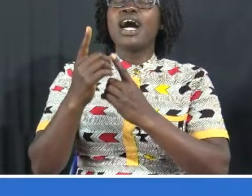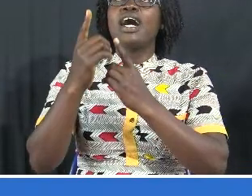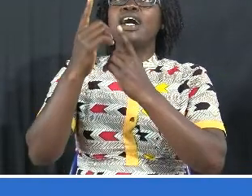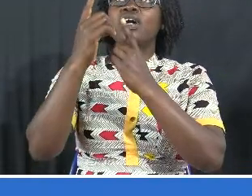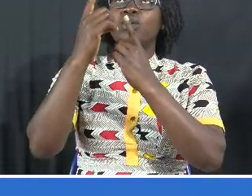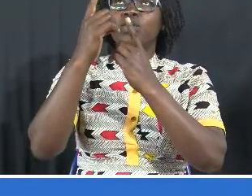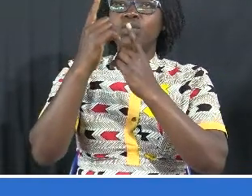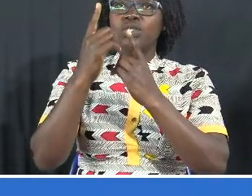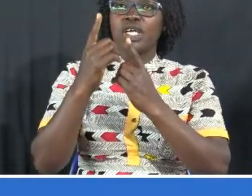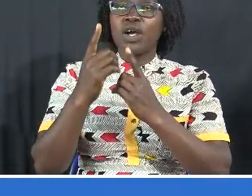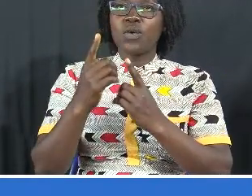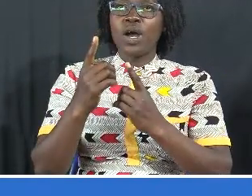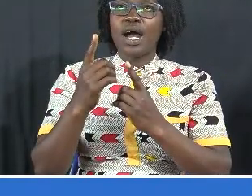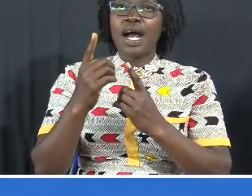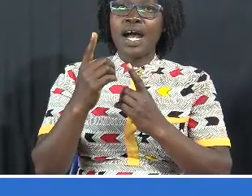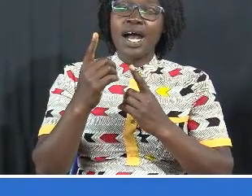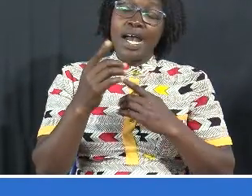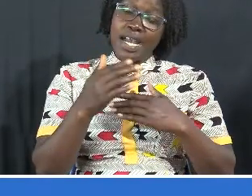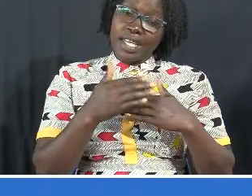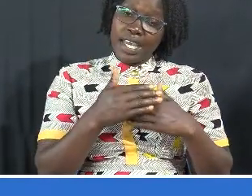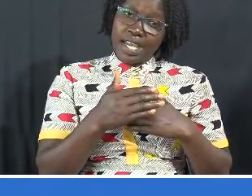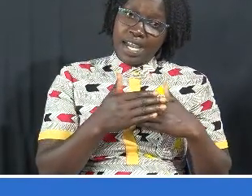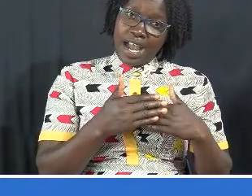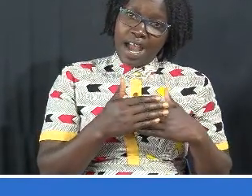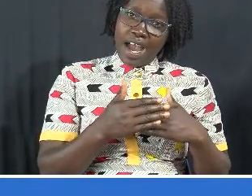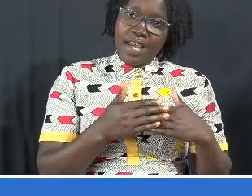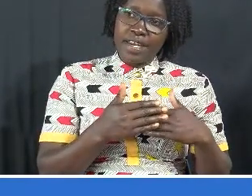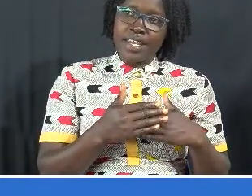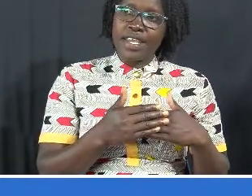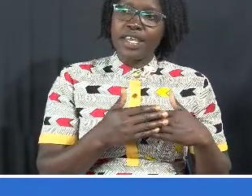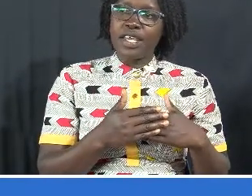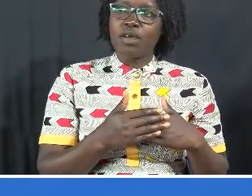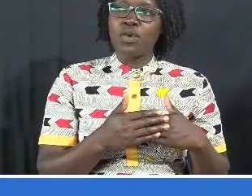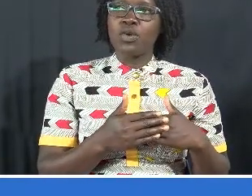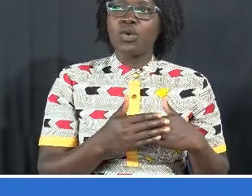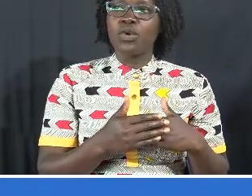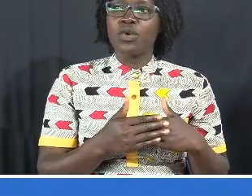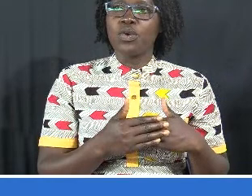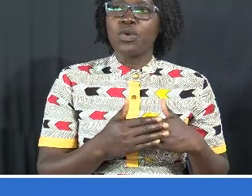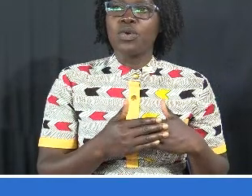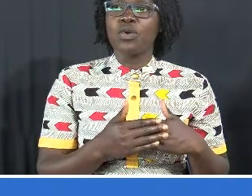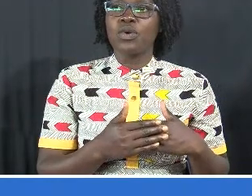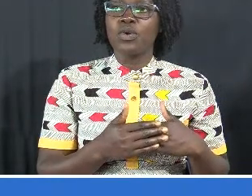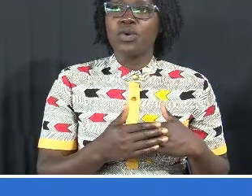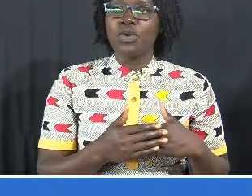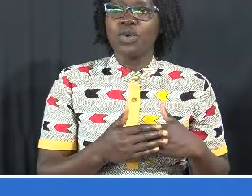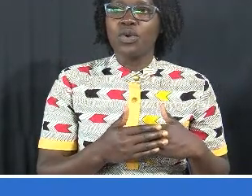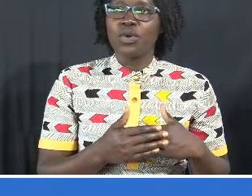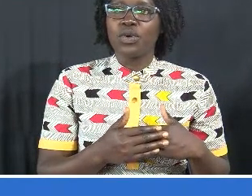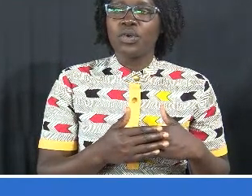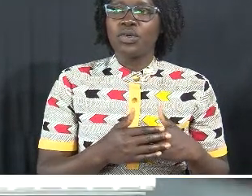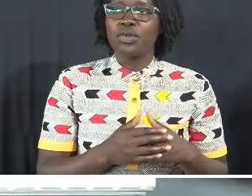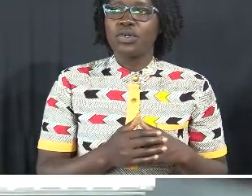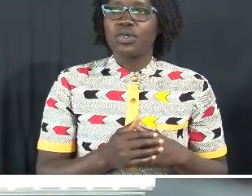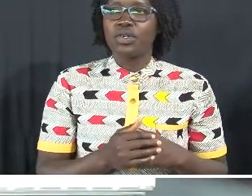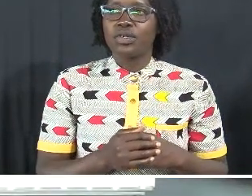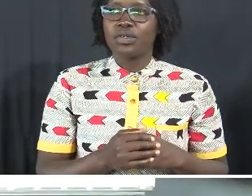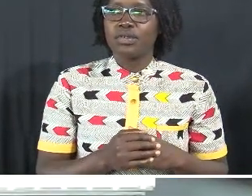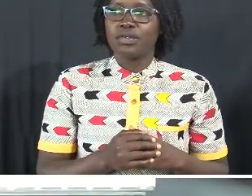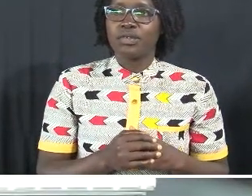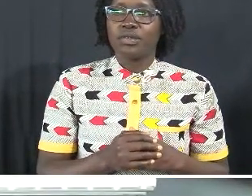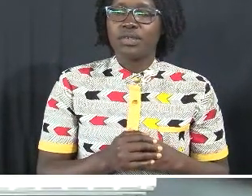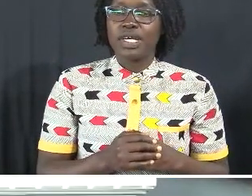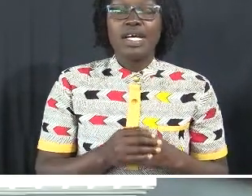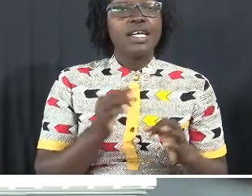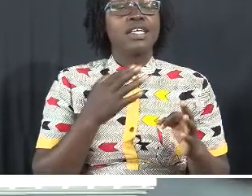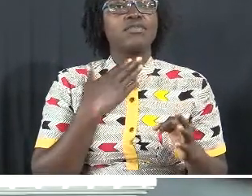anakuja, kuja kwake karibu. May I make this call? If